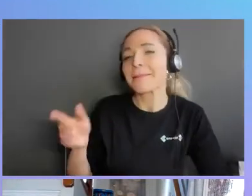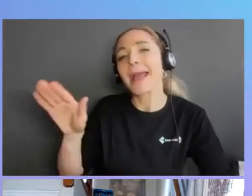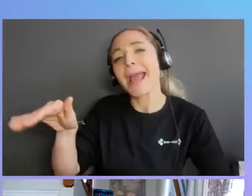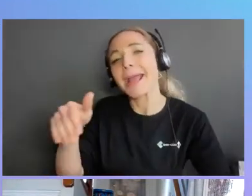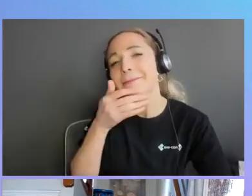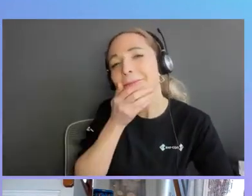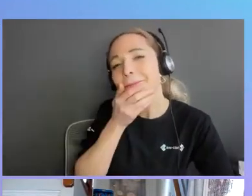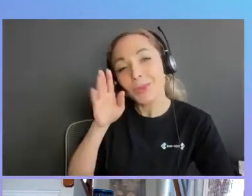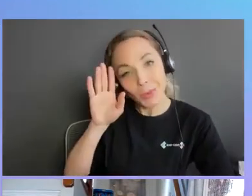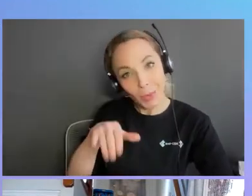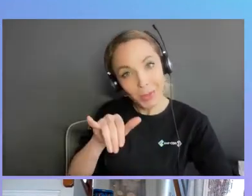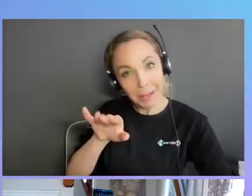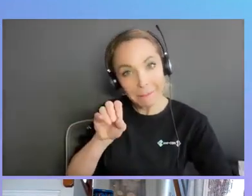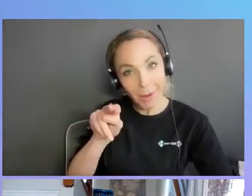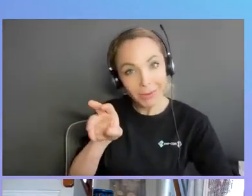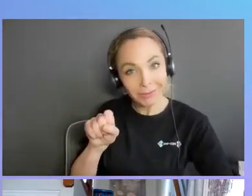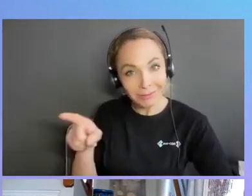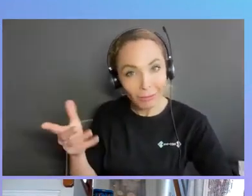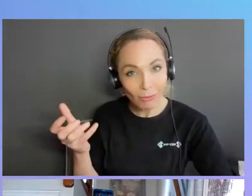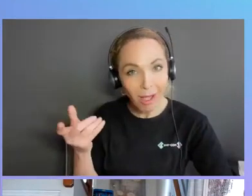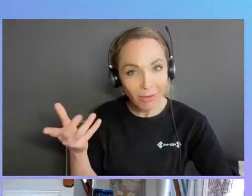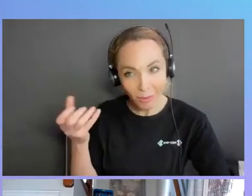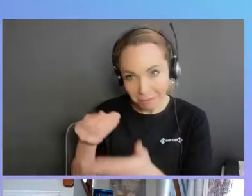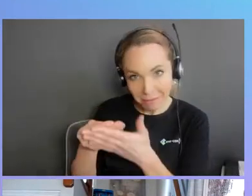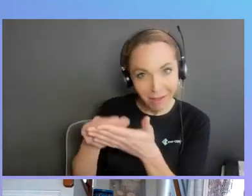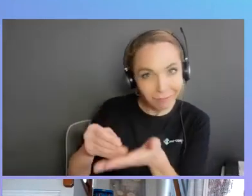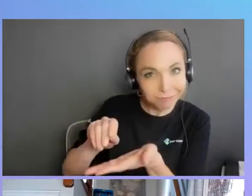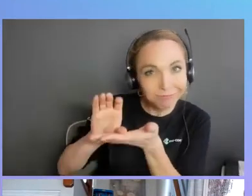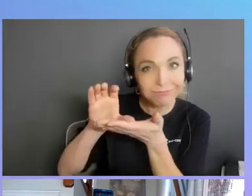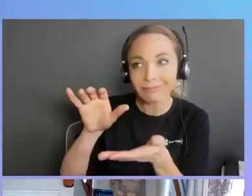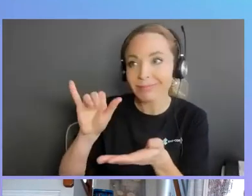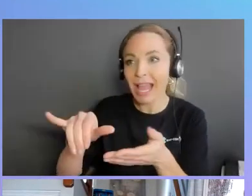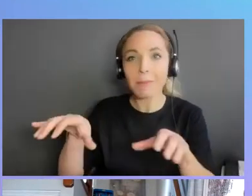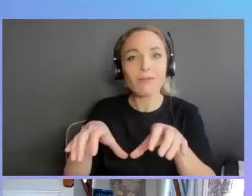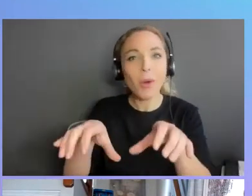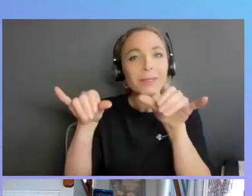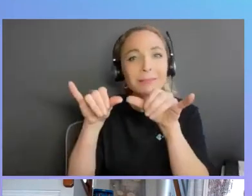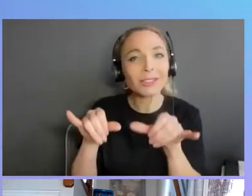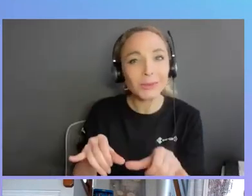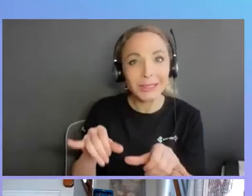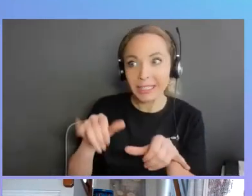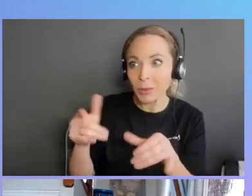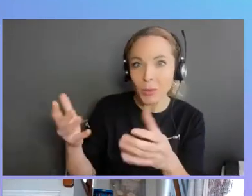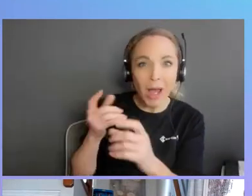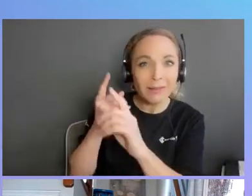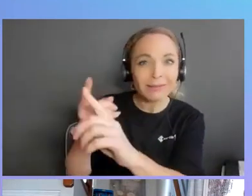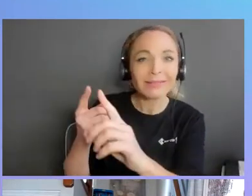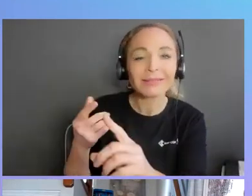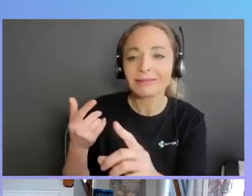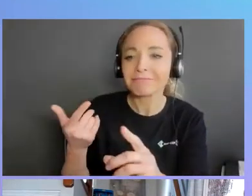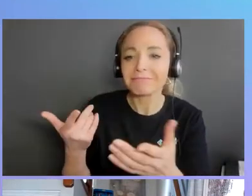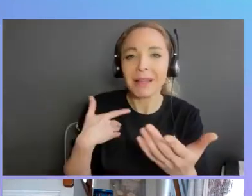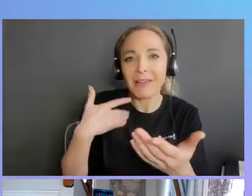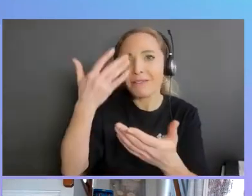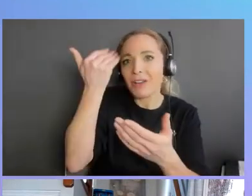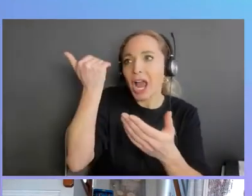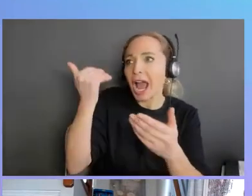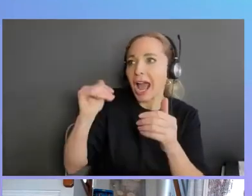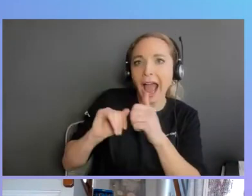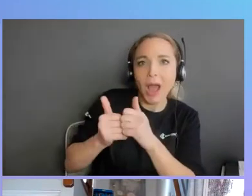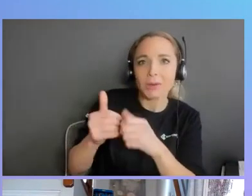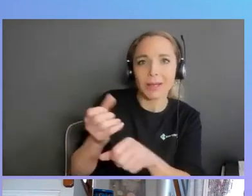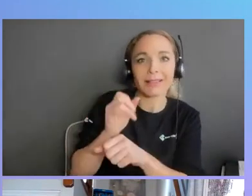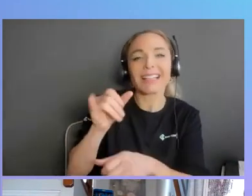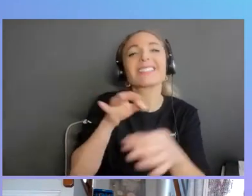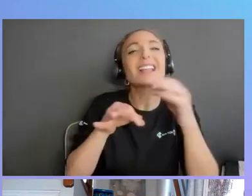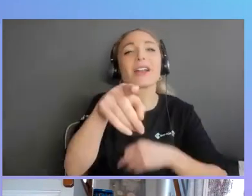you know that bonus you've been looking for? You know that performance metric you're having trouble reaching? I figured out how to get it, right? That's better than walking in and saying, hey, boss, I know you have 50 problems.